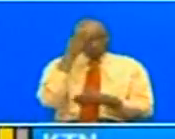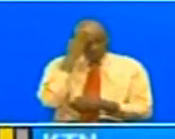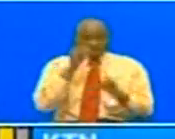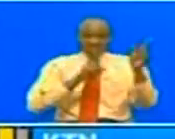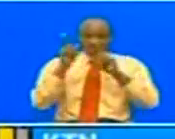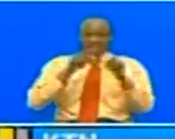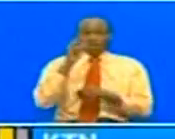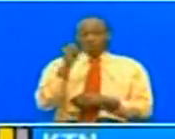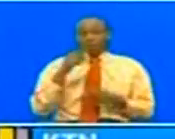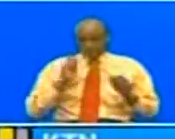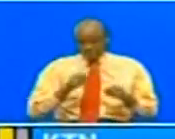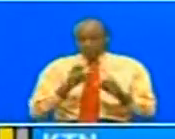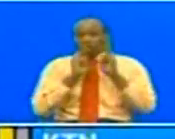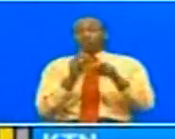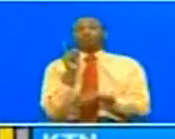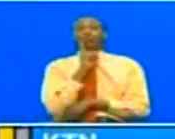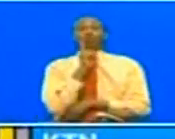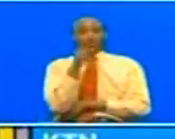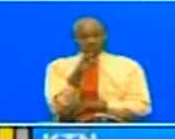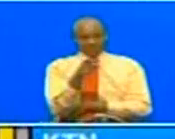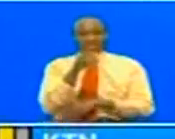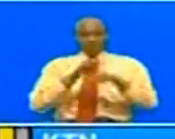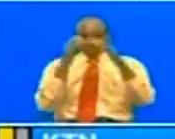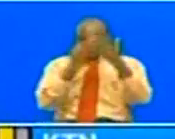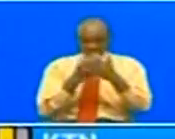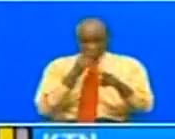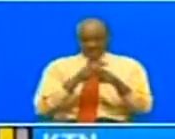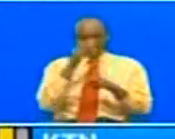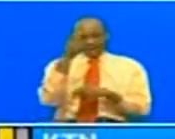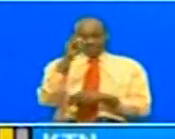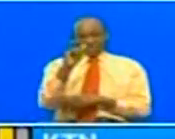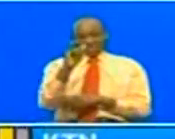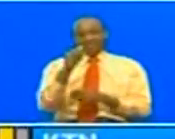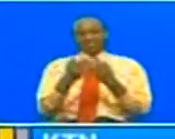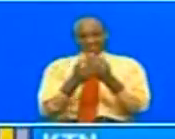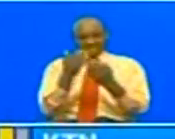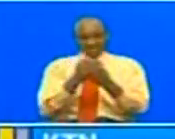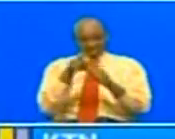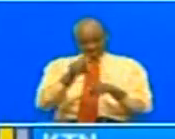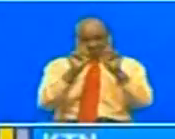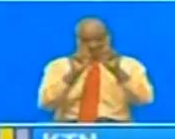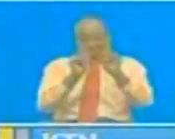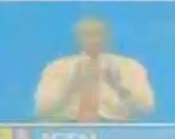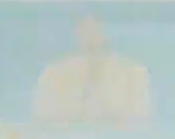Safaricom will also be releasing its results tomorrow. Do have a good night. My name is Abby Gina. Take care.